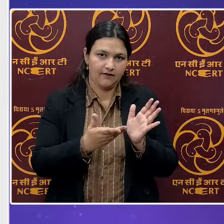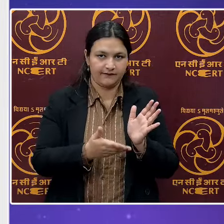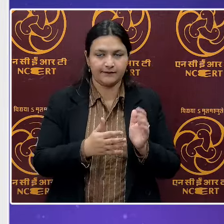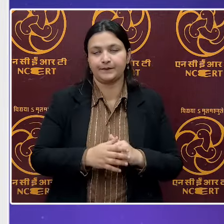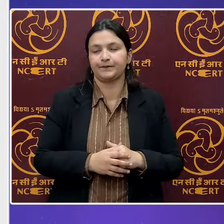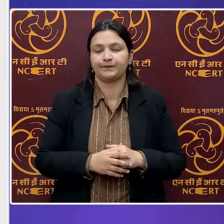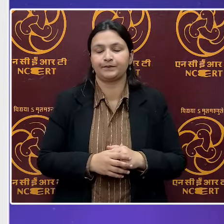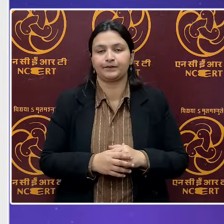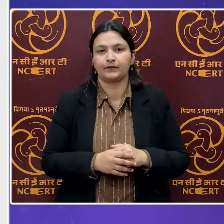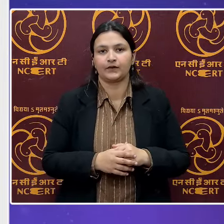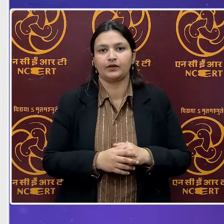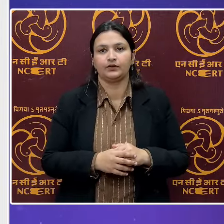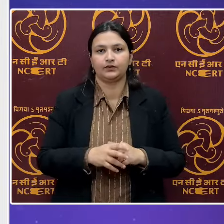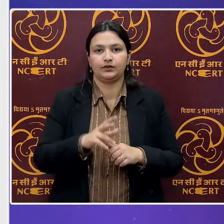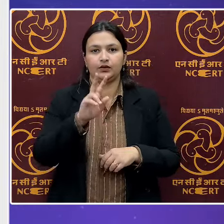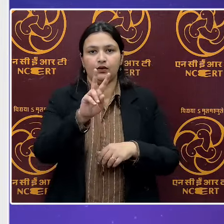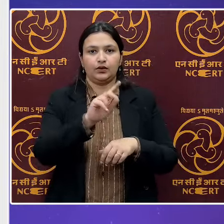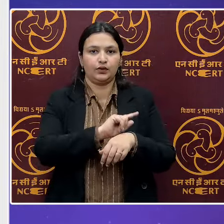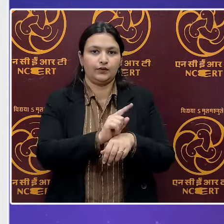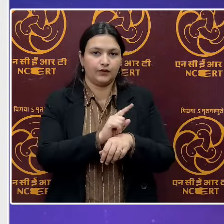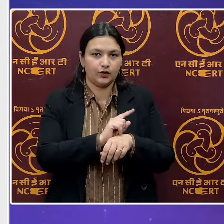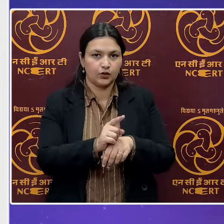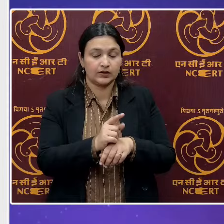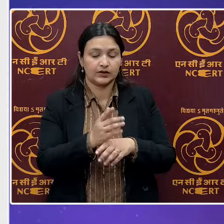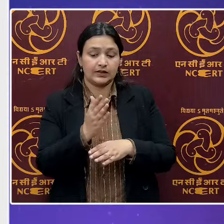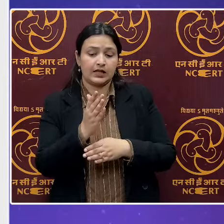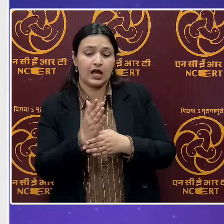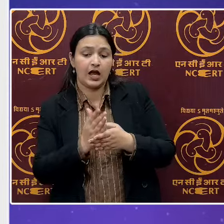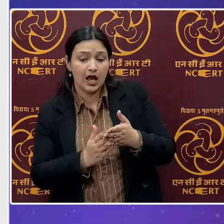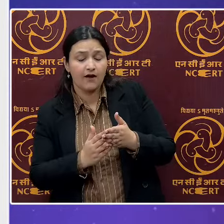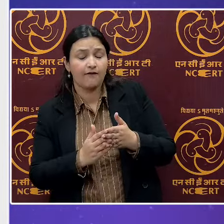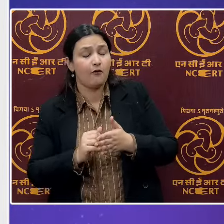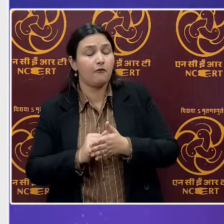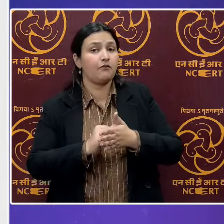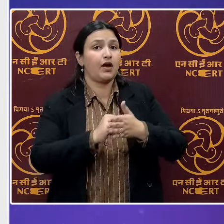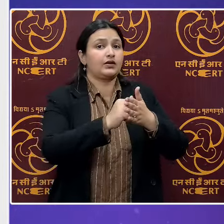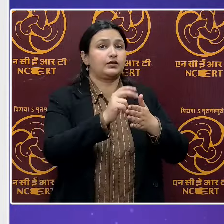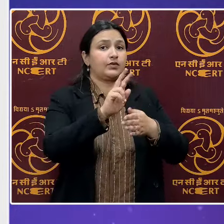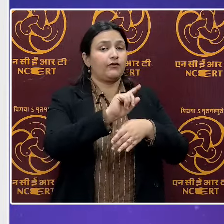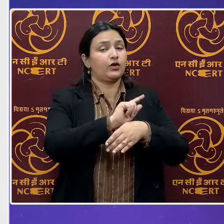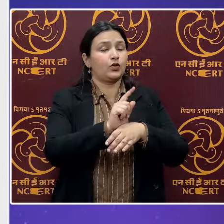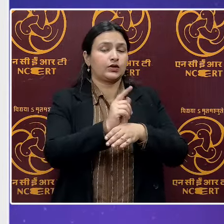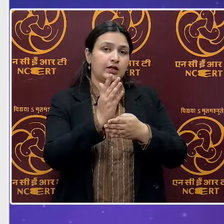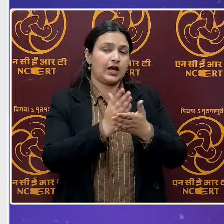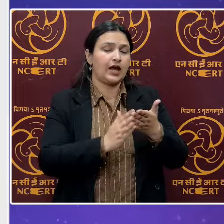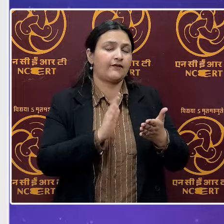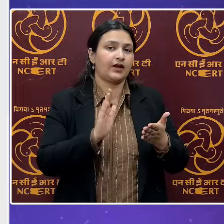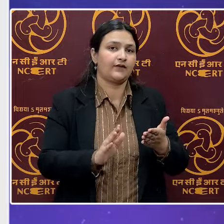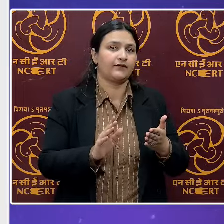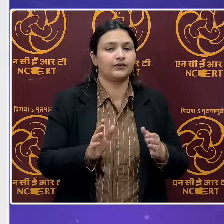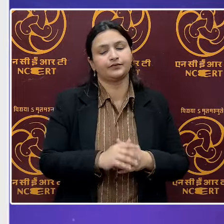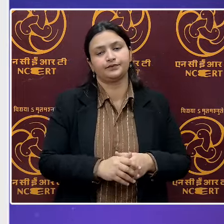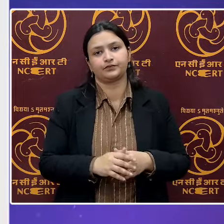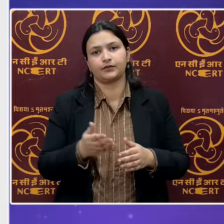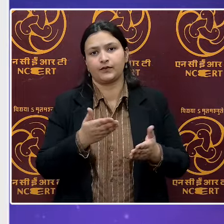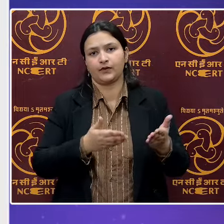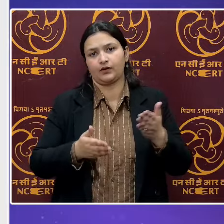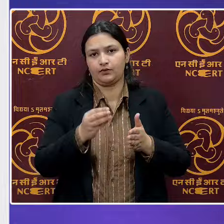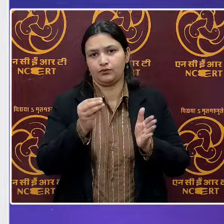be half of maximum velocity, and maximum velocity is a omega. So therefore, we will